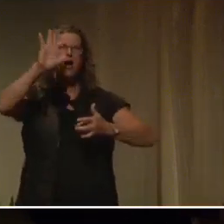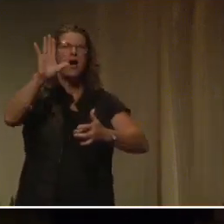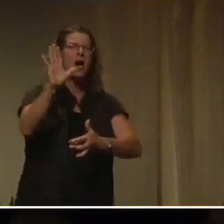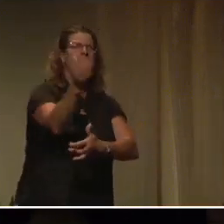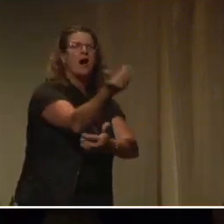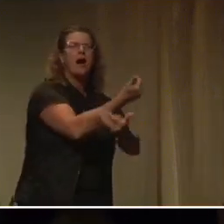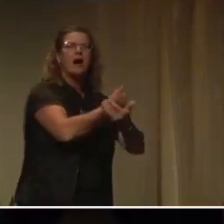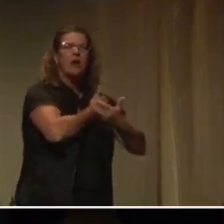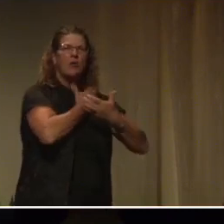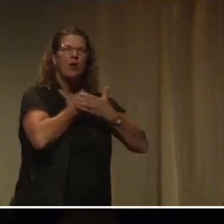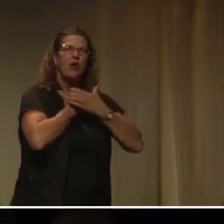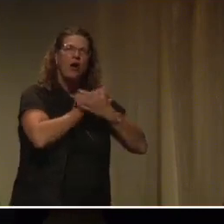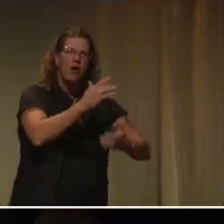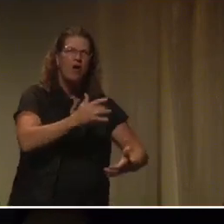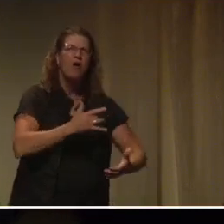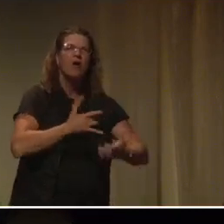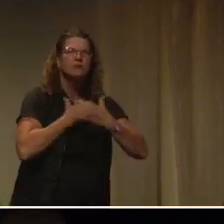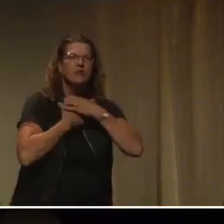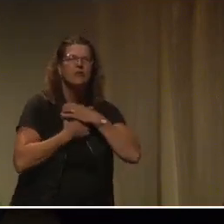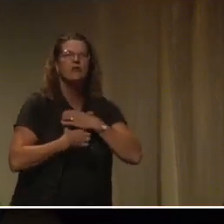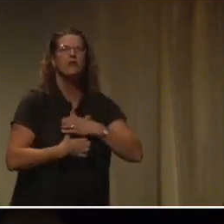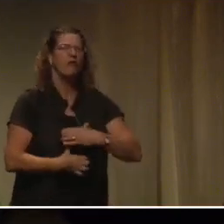longing heart.